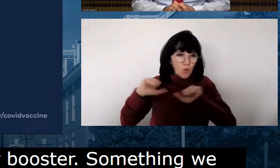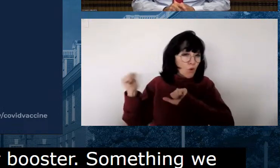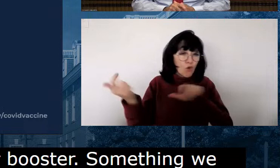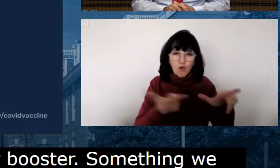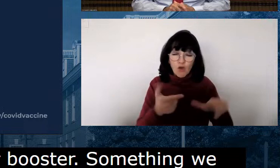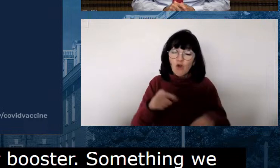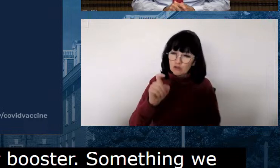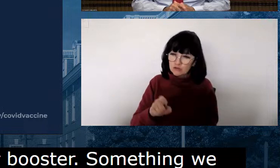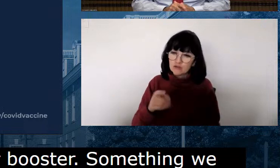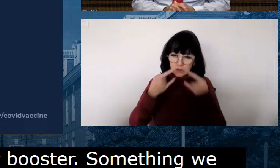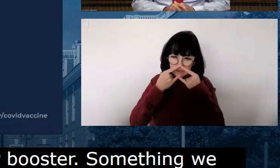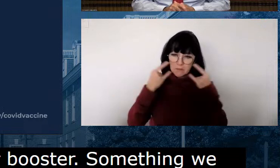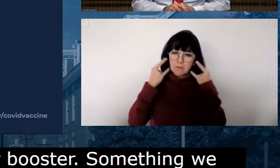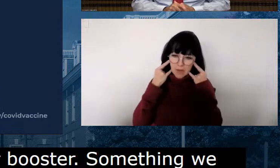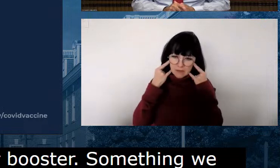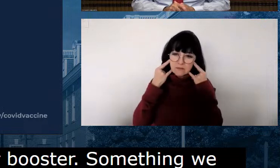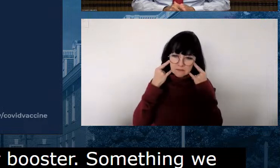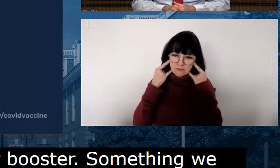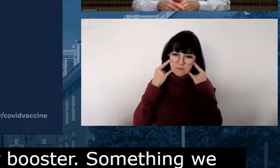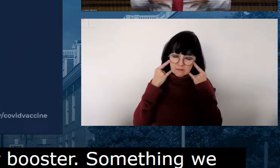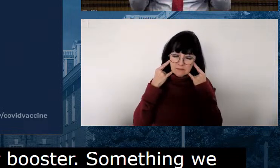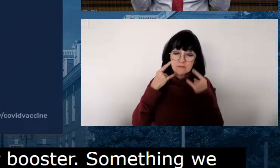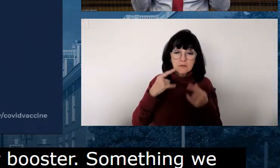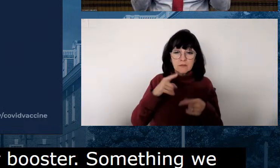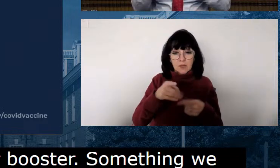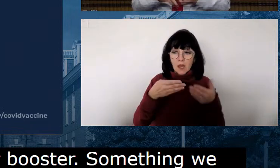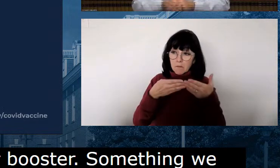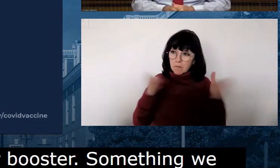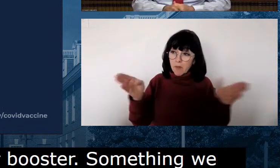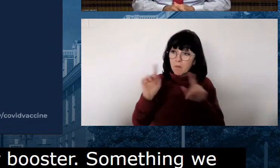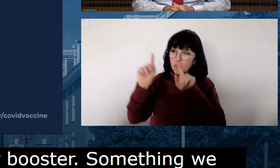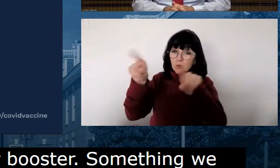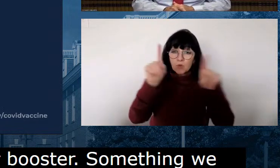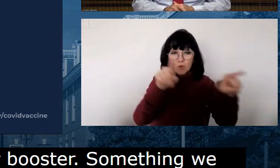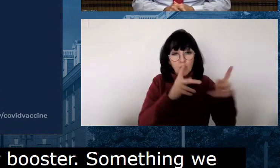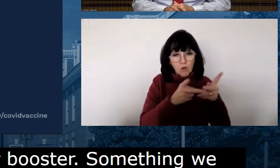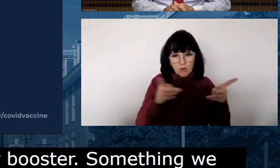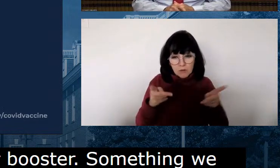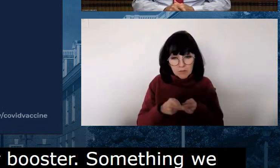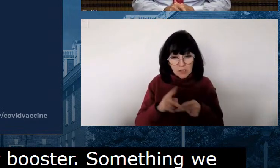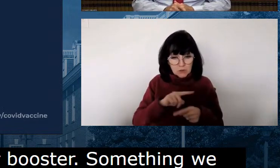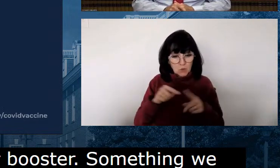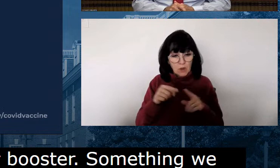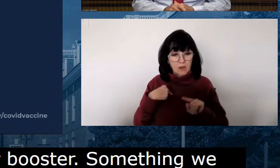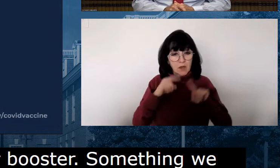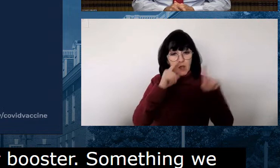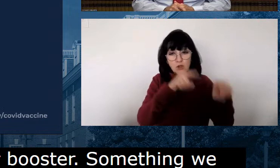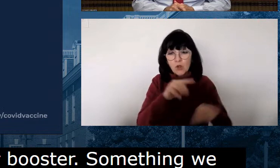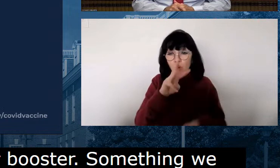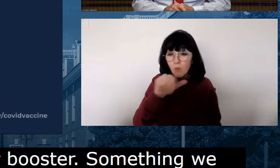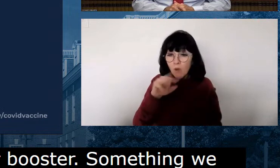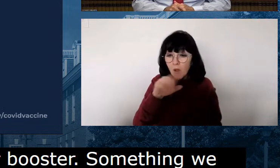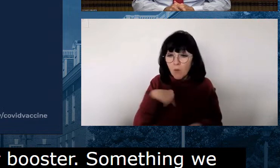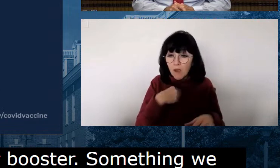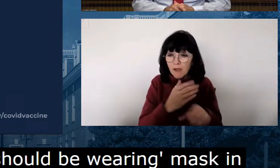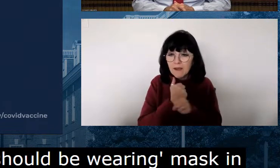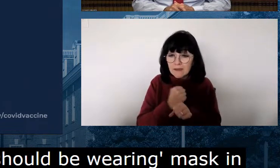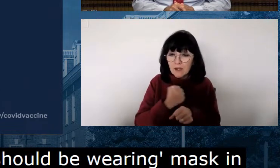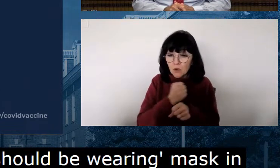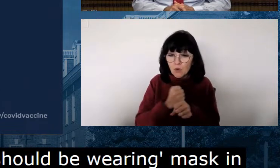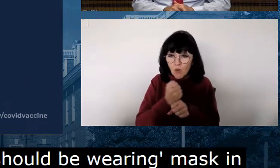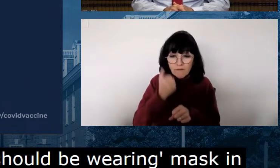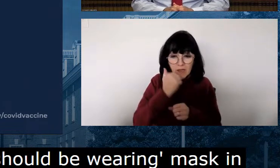they're indoors in public. I always put my mask on when I'm going into the Wawa to get my coffee every